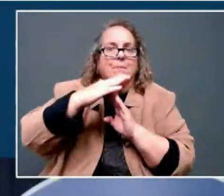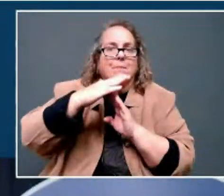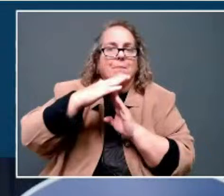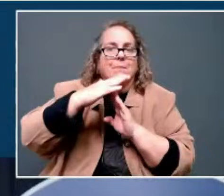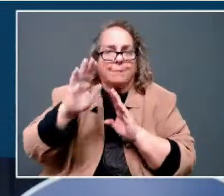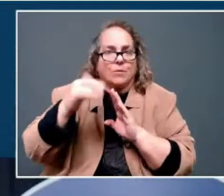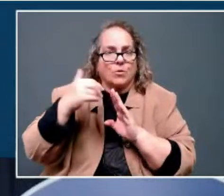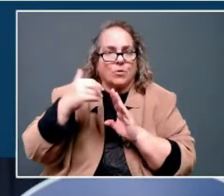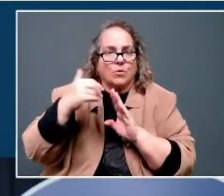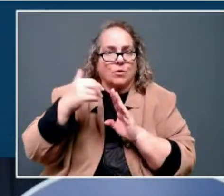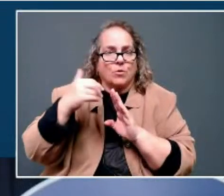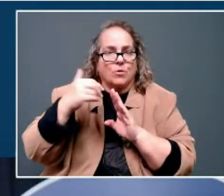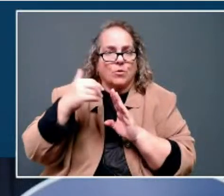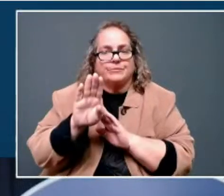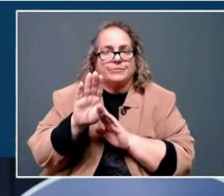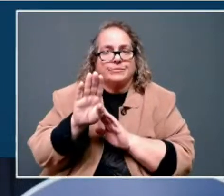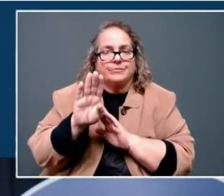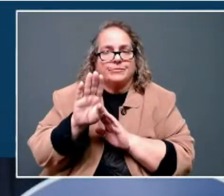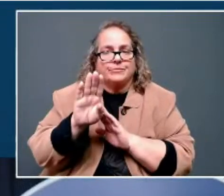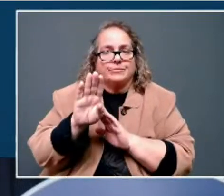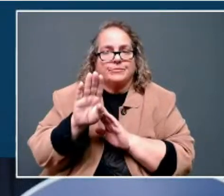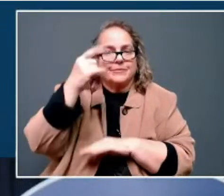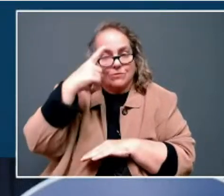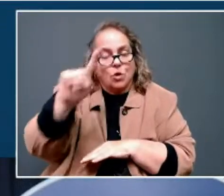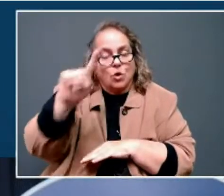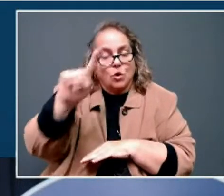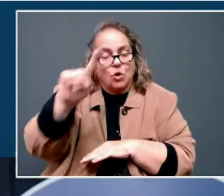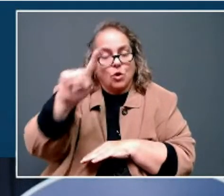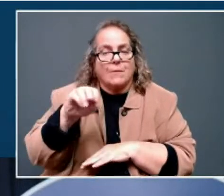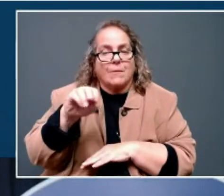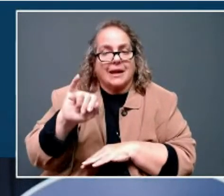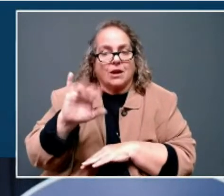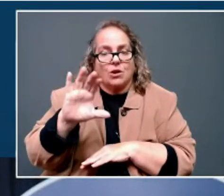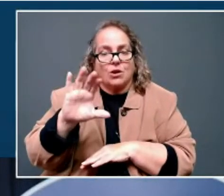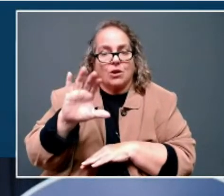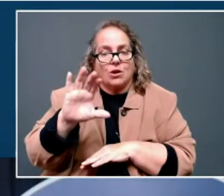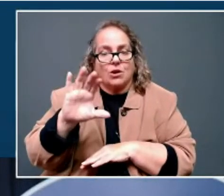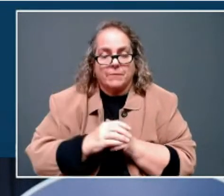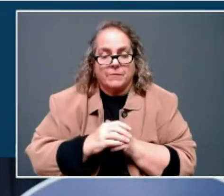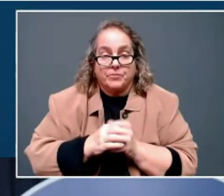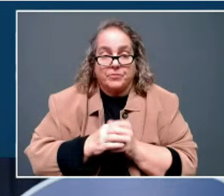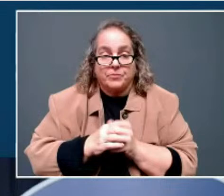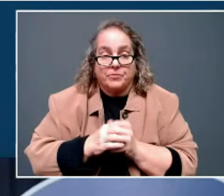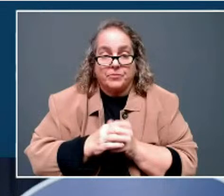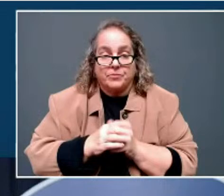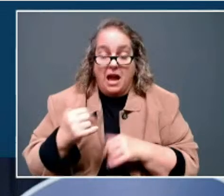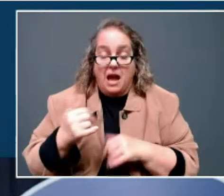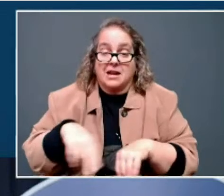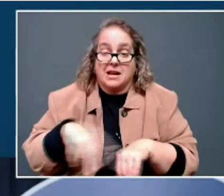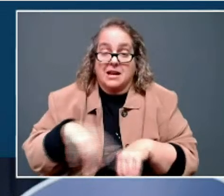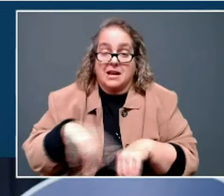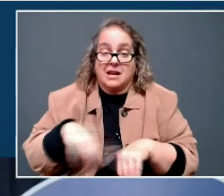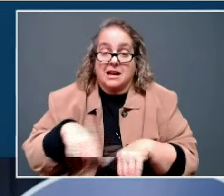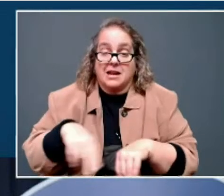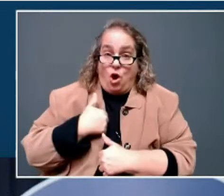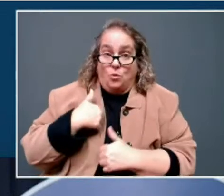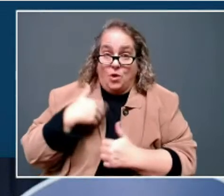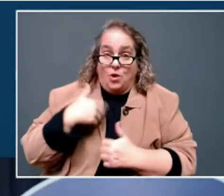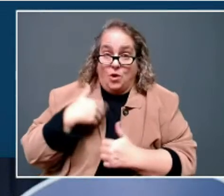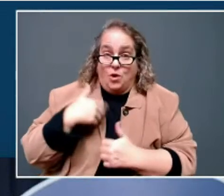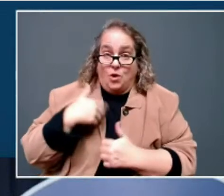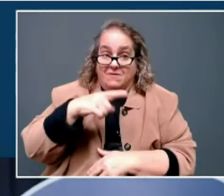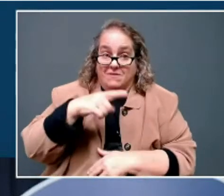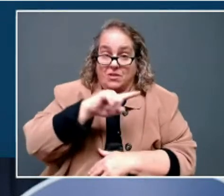Omicron. Plan right now is between National Guard we already have out there and ones we are going to be